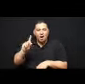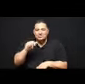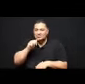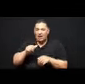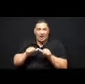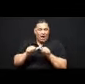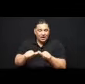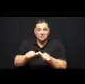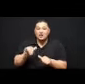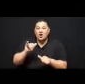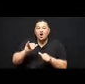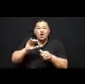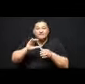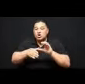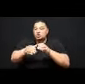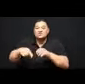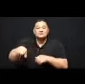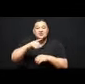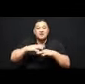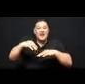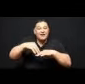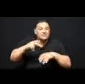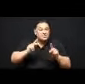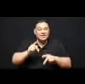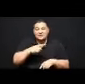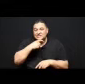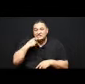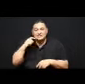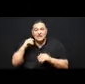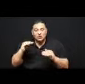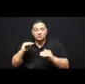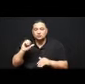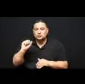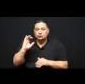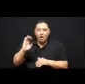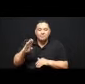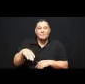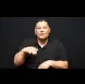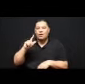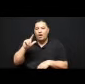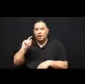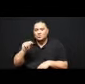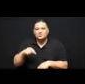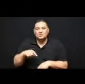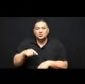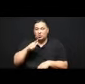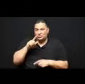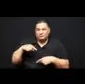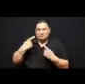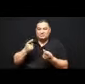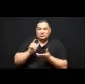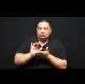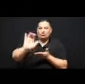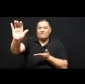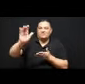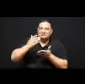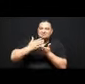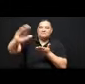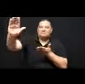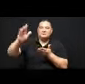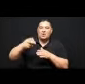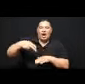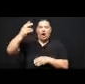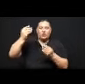nor did the conversion of the natives of desert scrub lot, who has since been shoved to higher ground. Around the